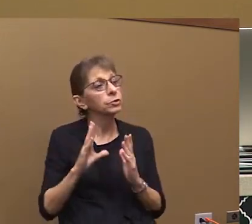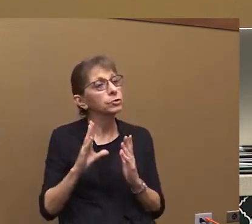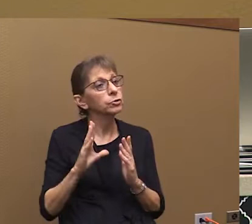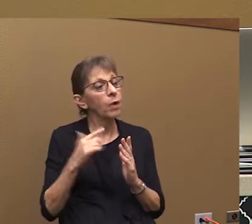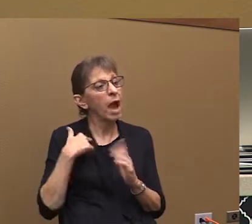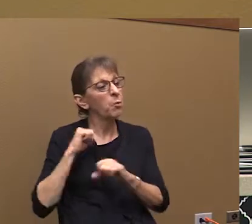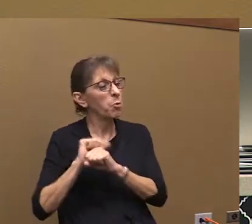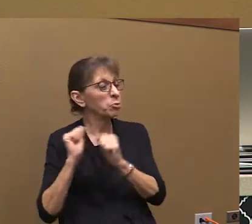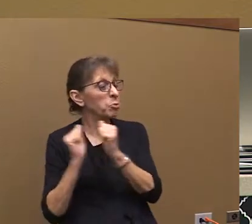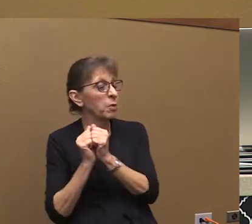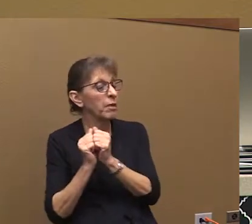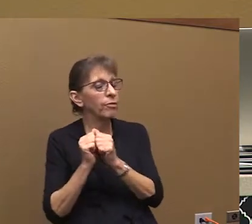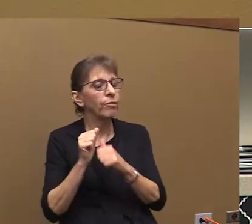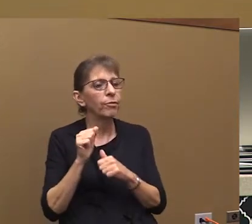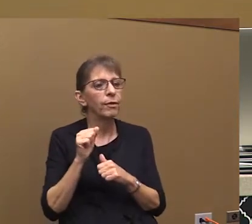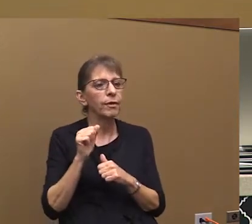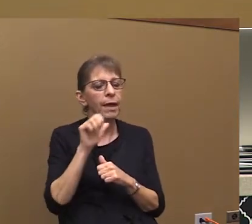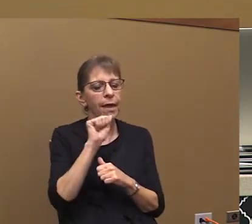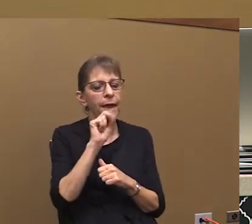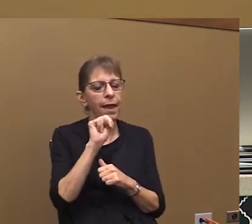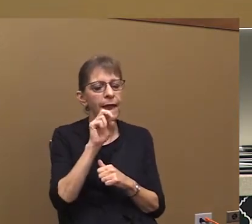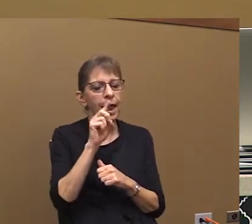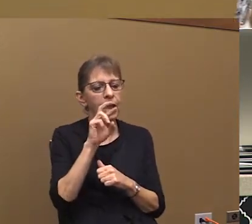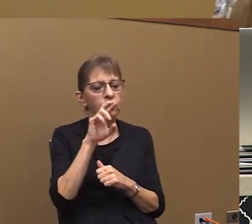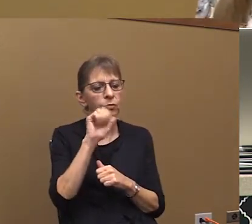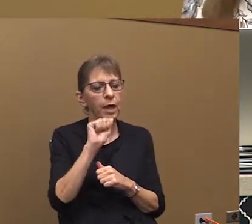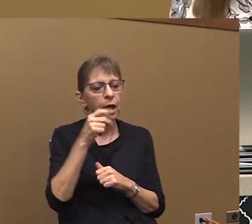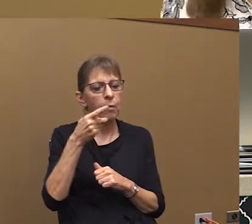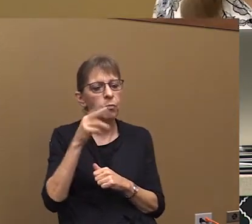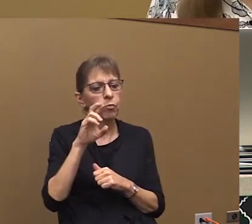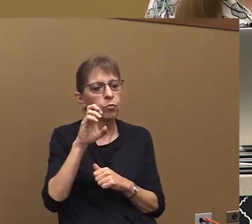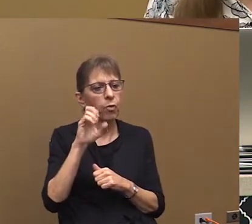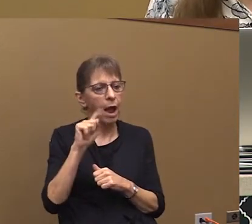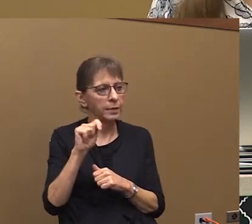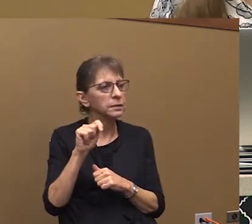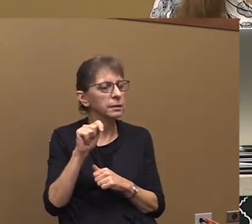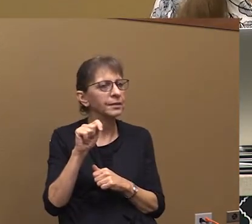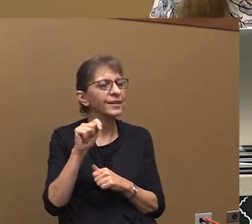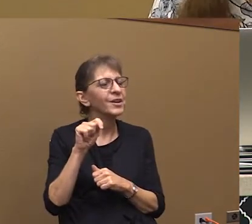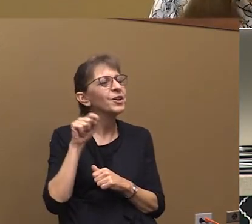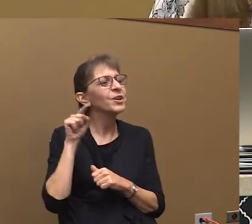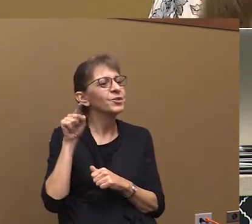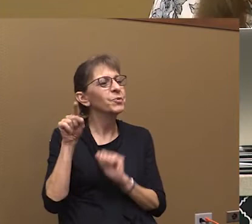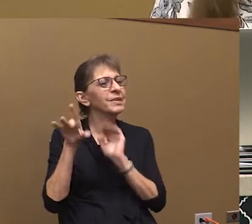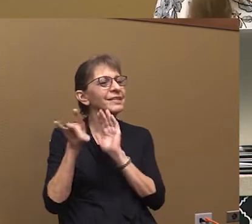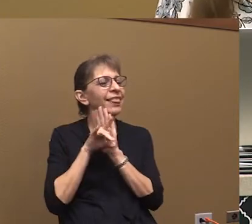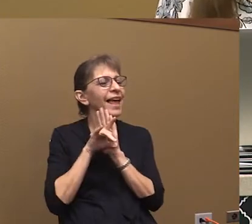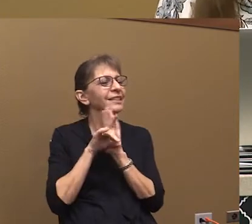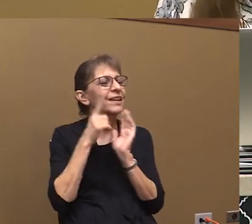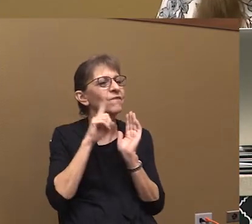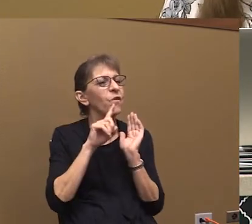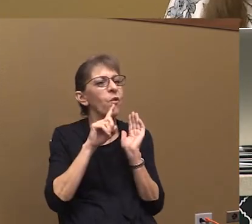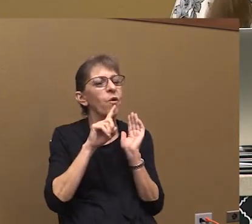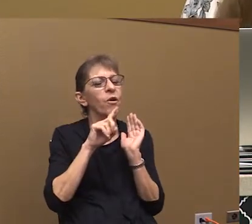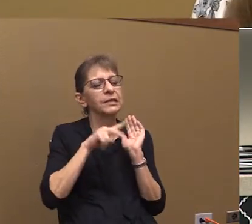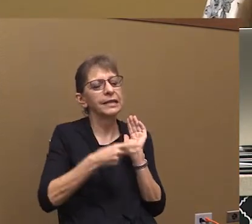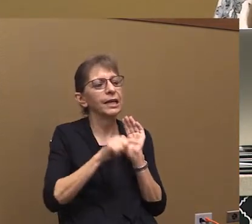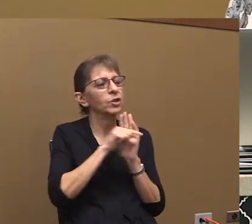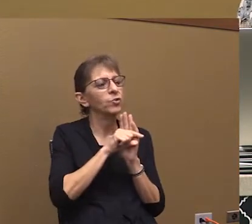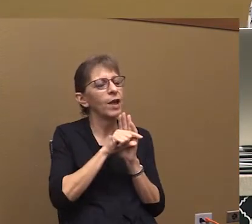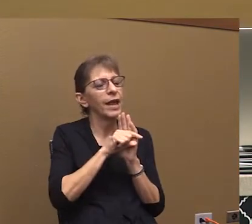betterlesson.com, and one of the teachers that I had worked with,